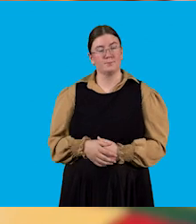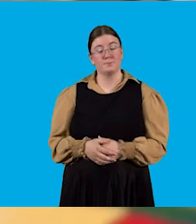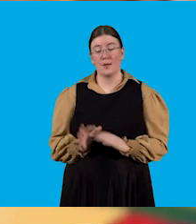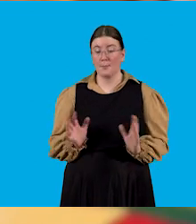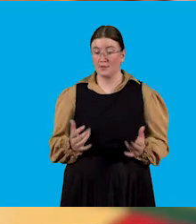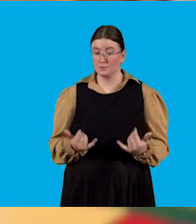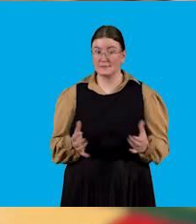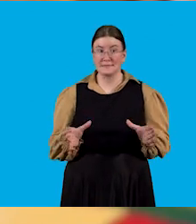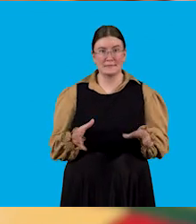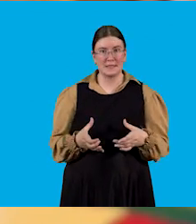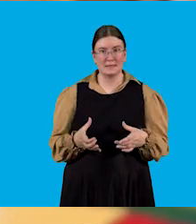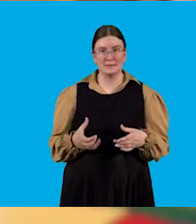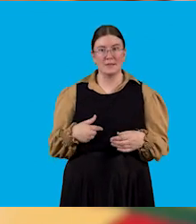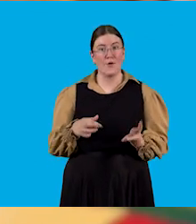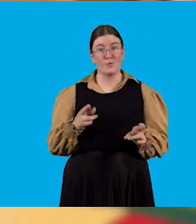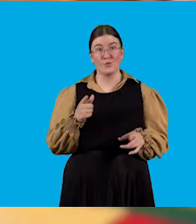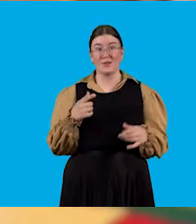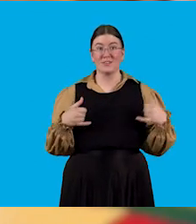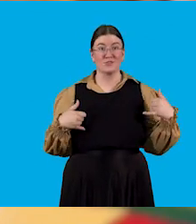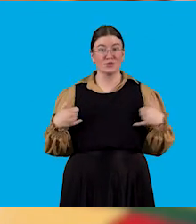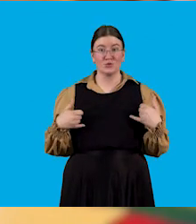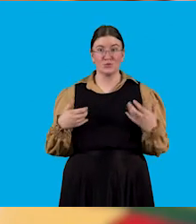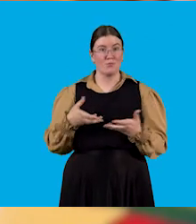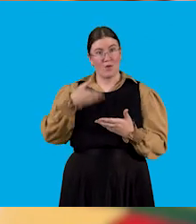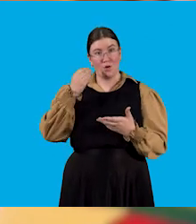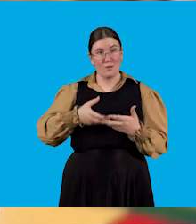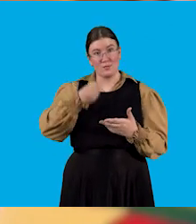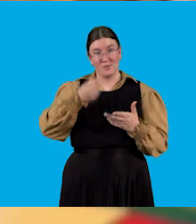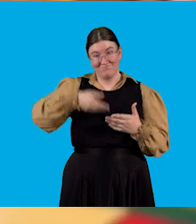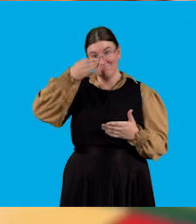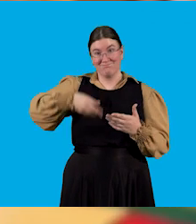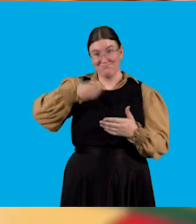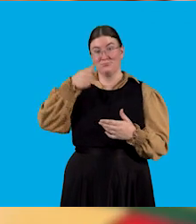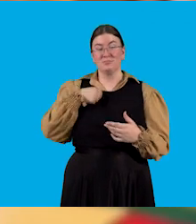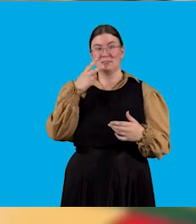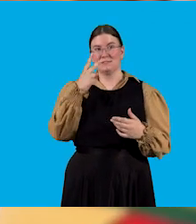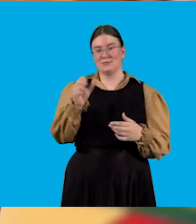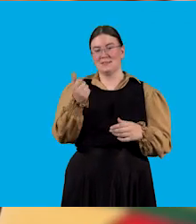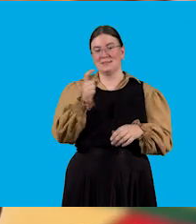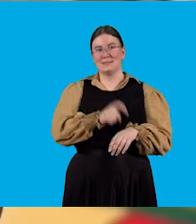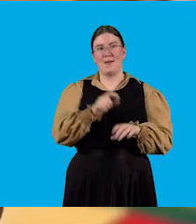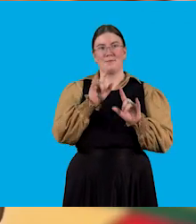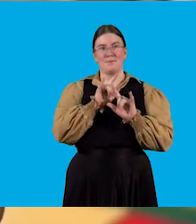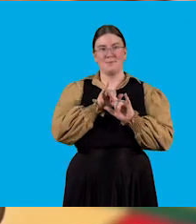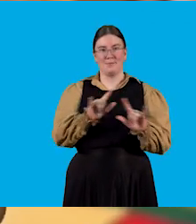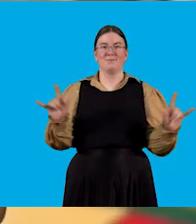our lesson today. I hope that you have learned a lot. I will see you next